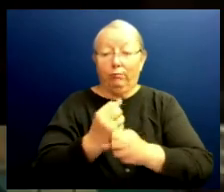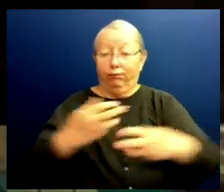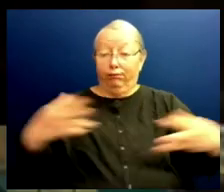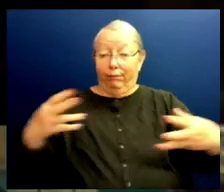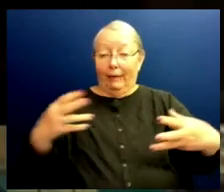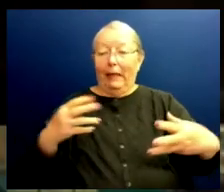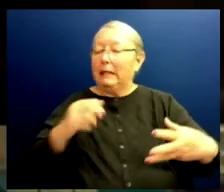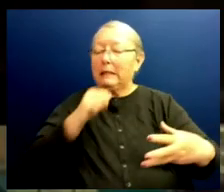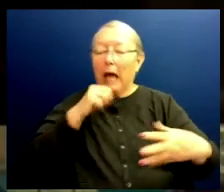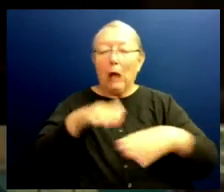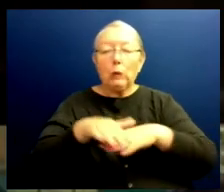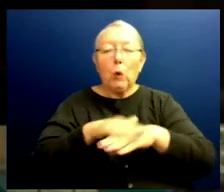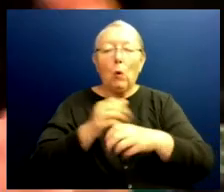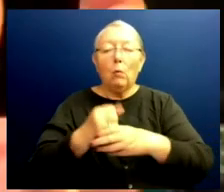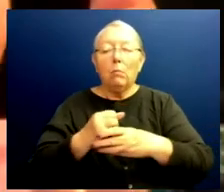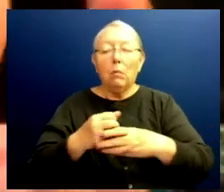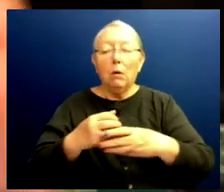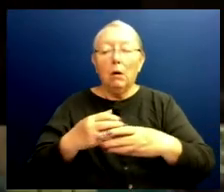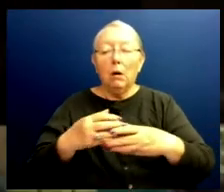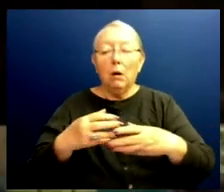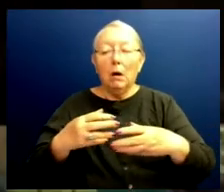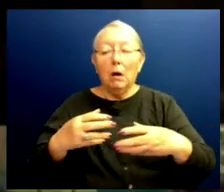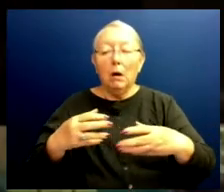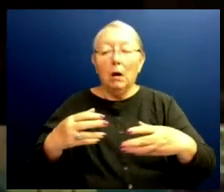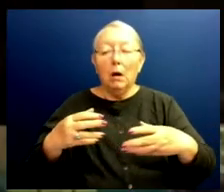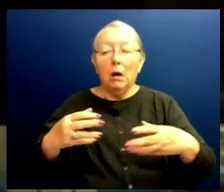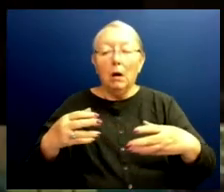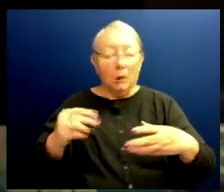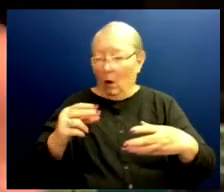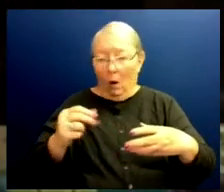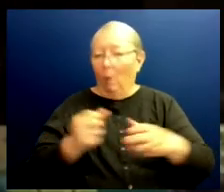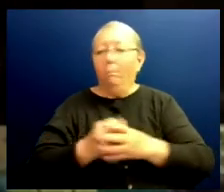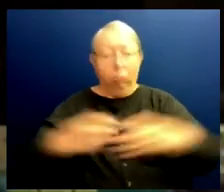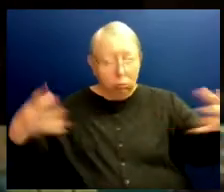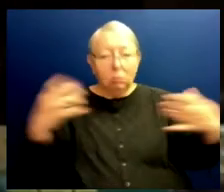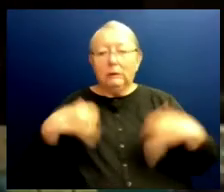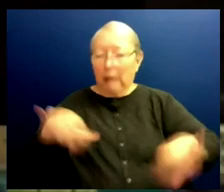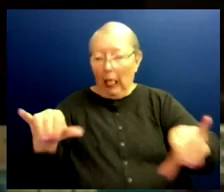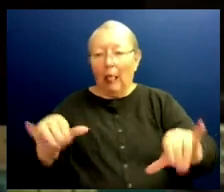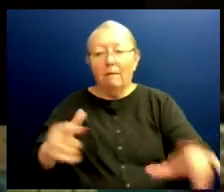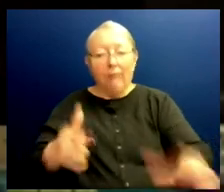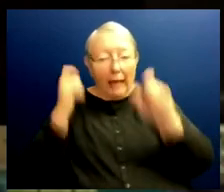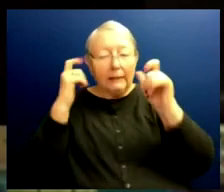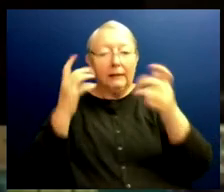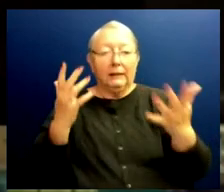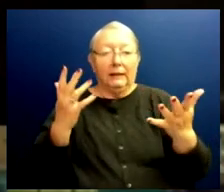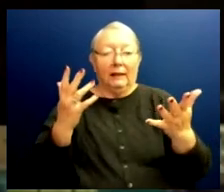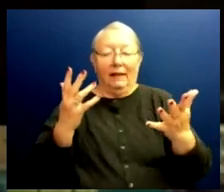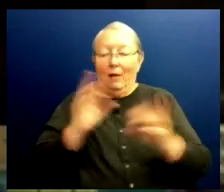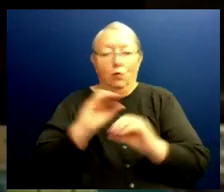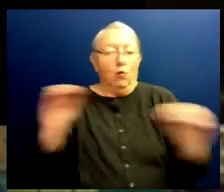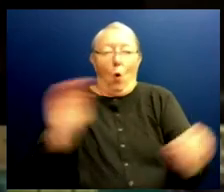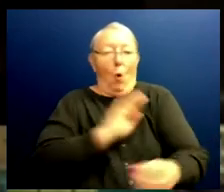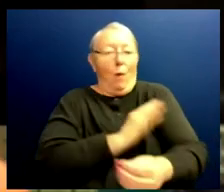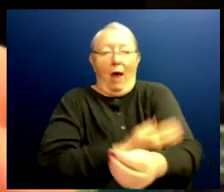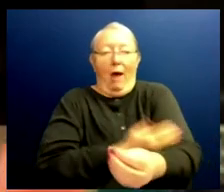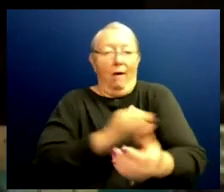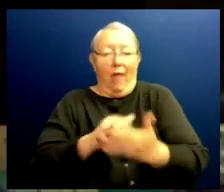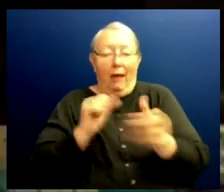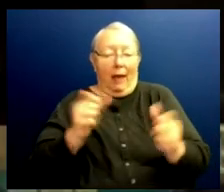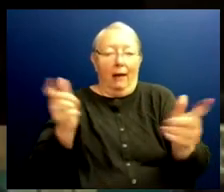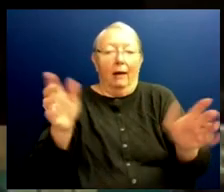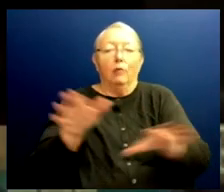We know of no force that would act to produce this. So there is this tremendous source of energy, dark